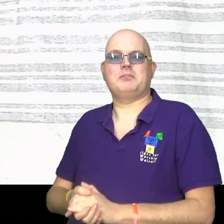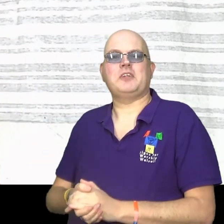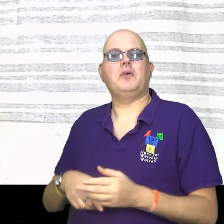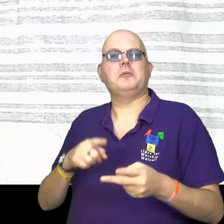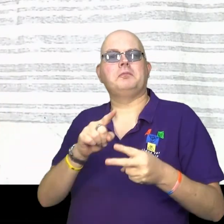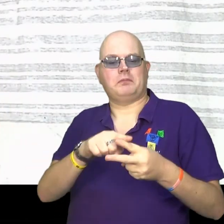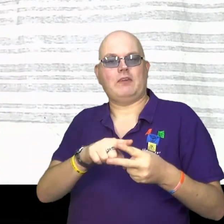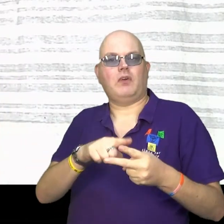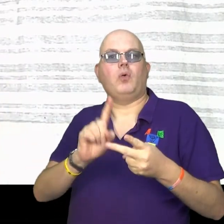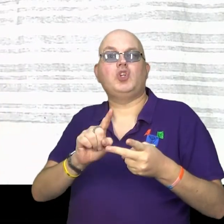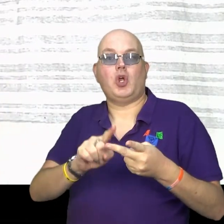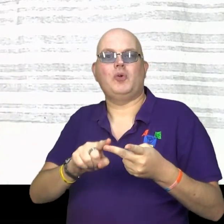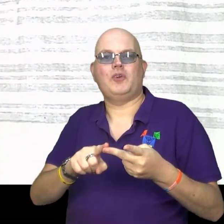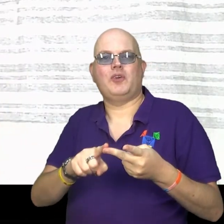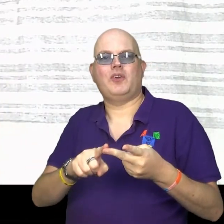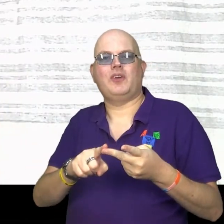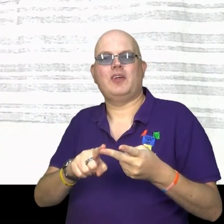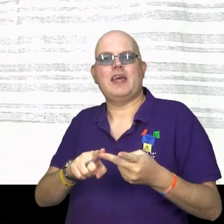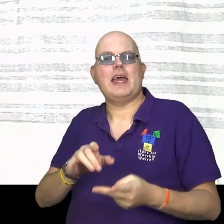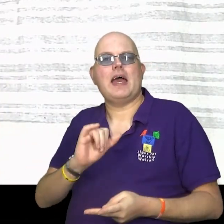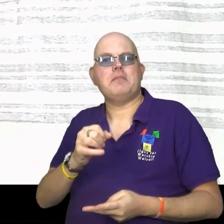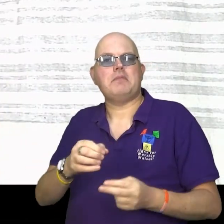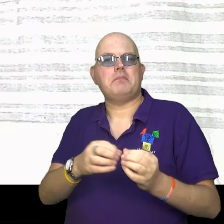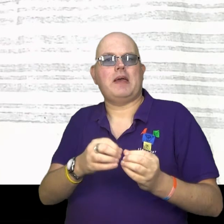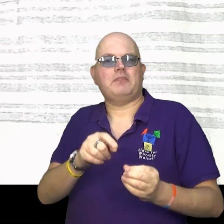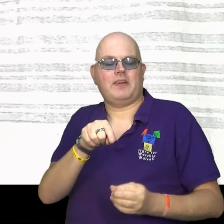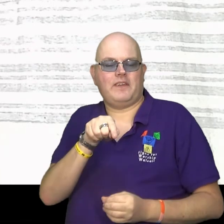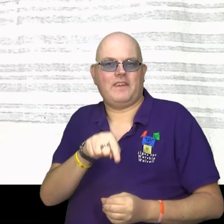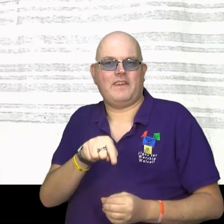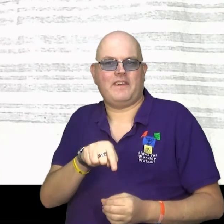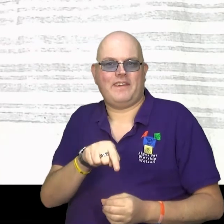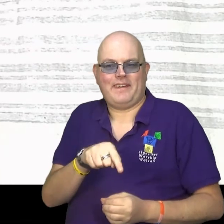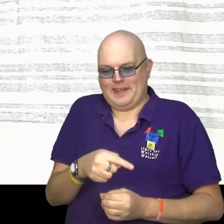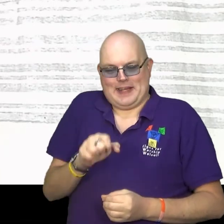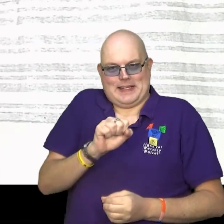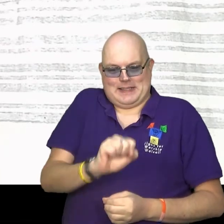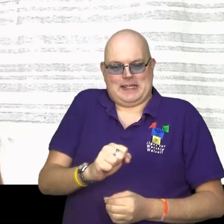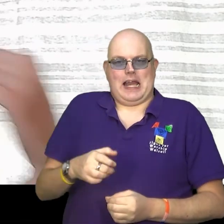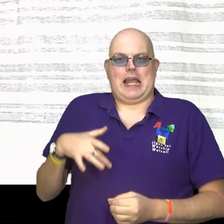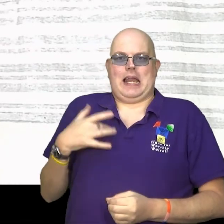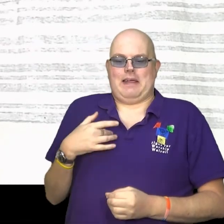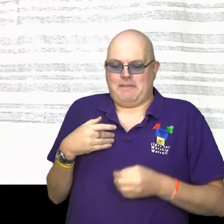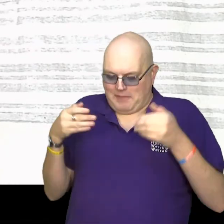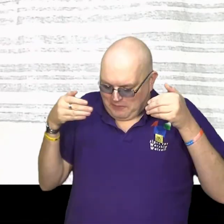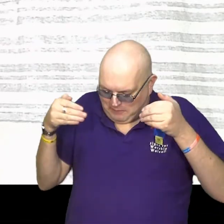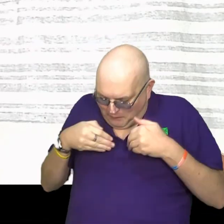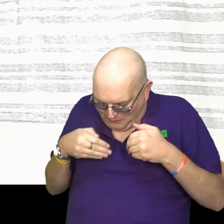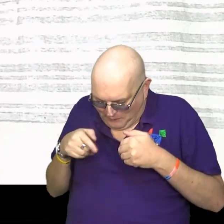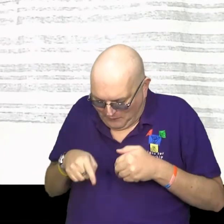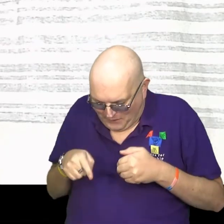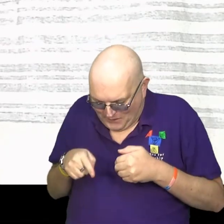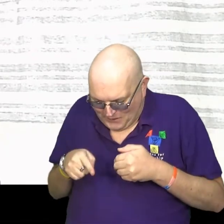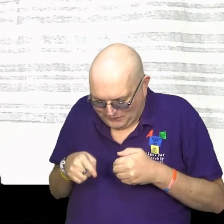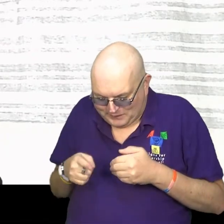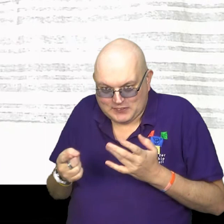Okay, another thought. Perhaps Belshazzar was so wrapped up in his own life that he